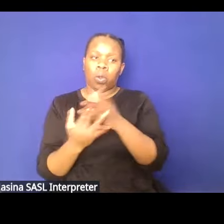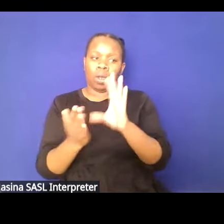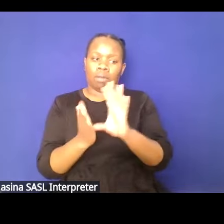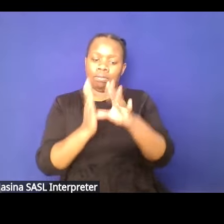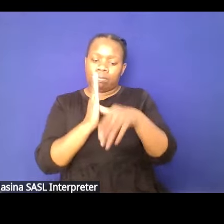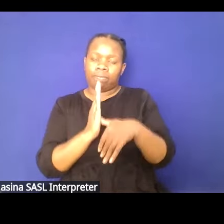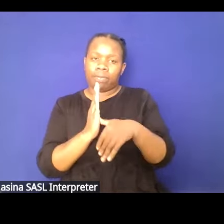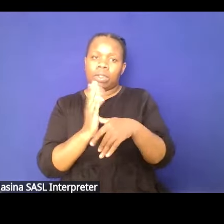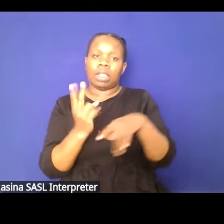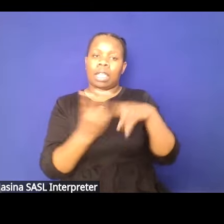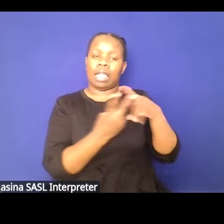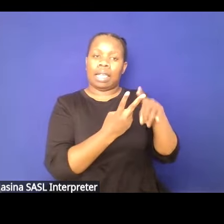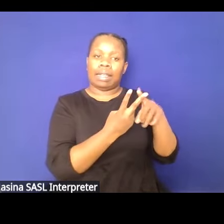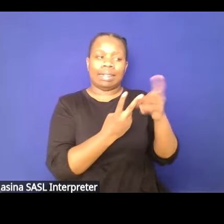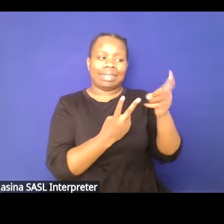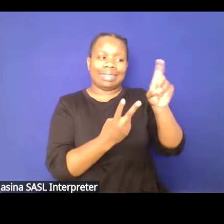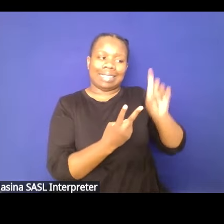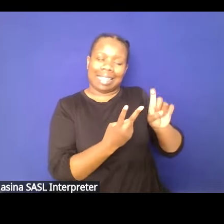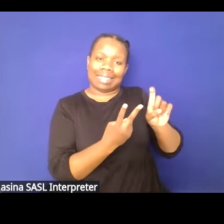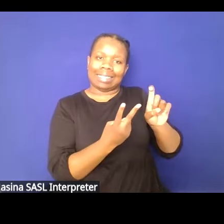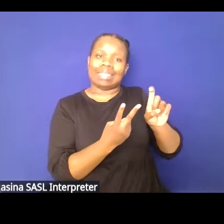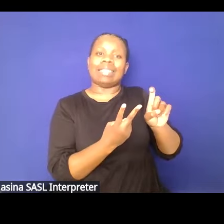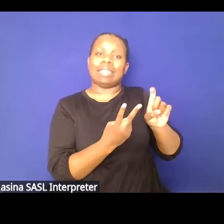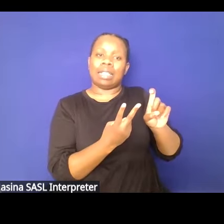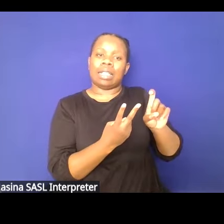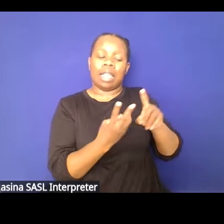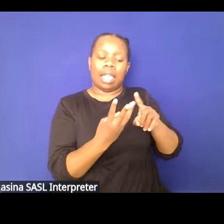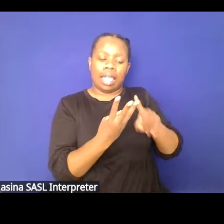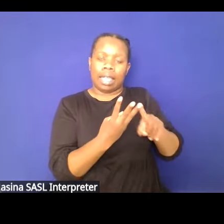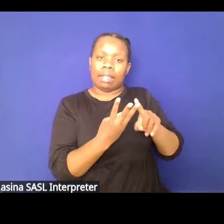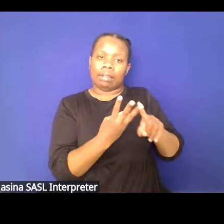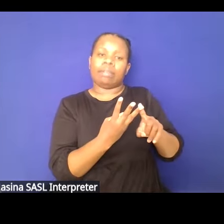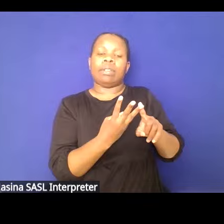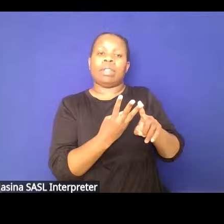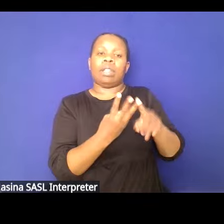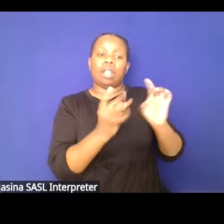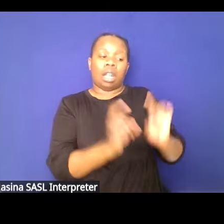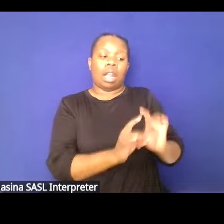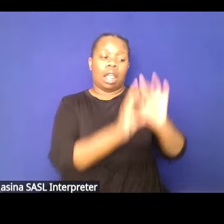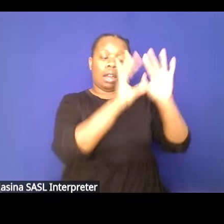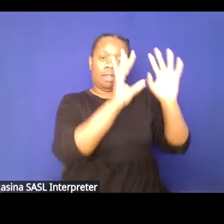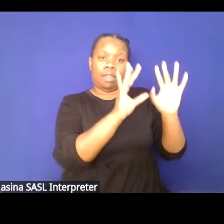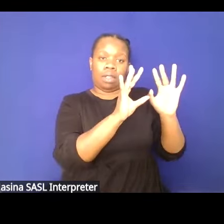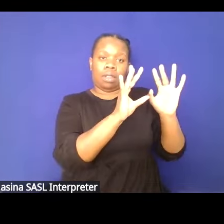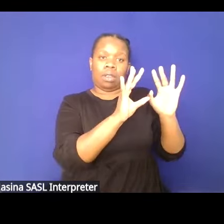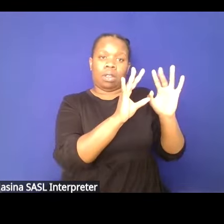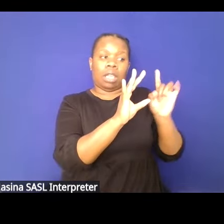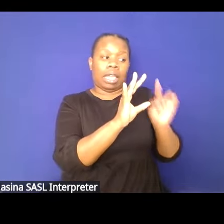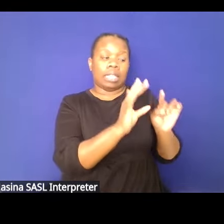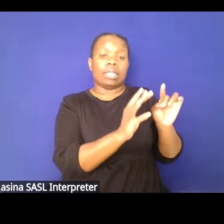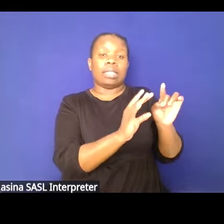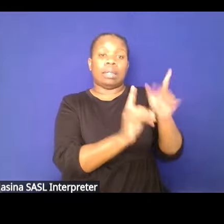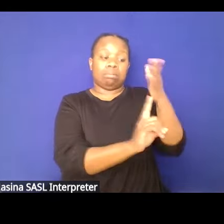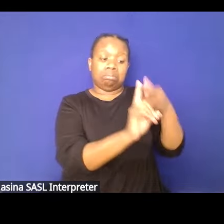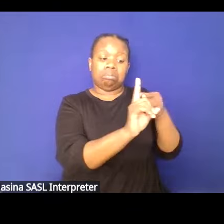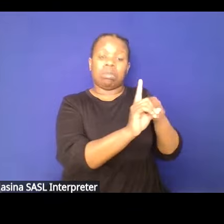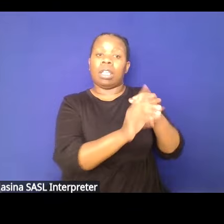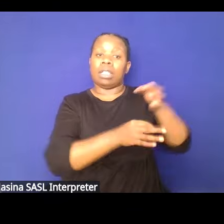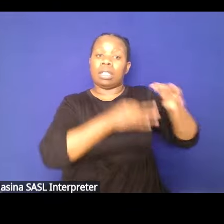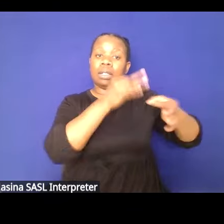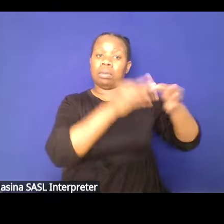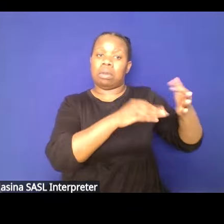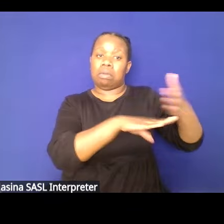rebates. And then lastly, to provide clarification, as Mandisa has already mentioned. Clarification